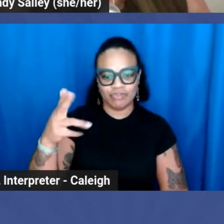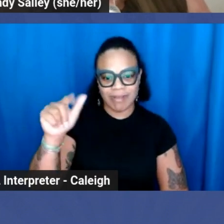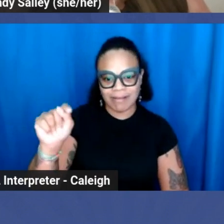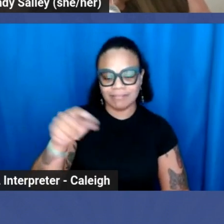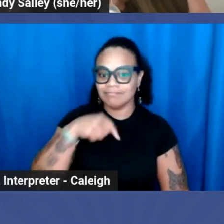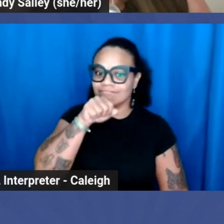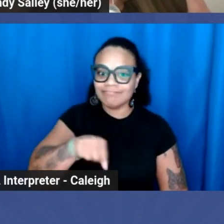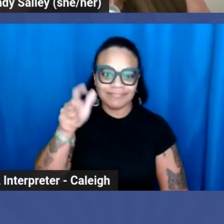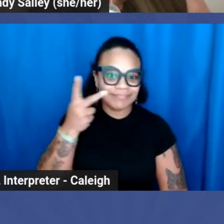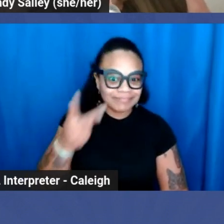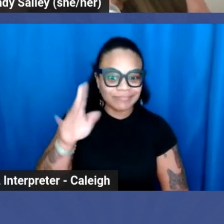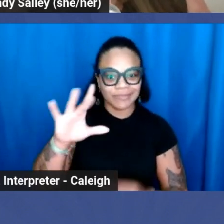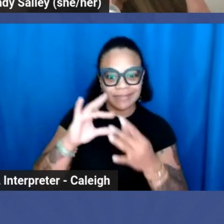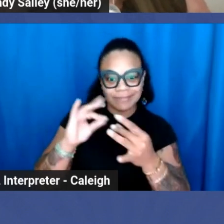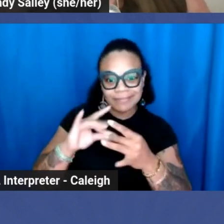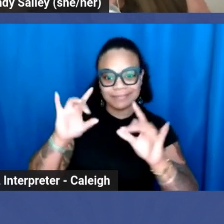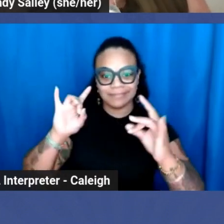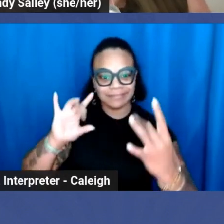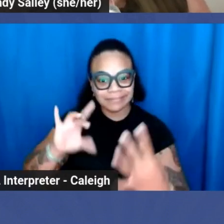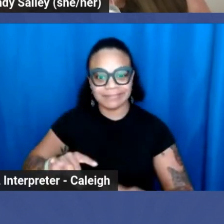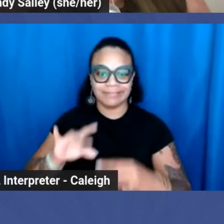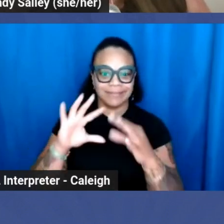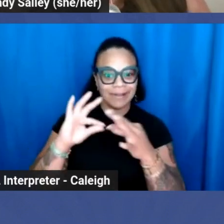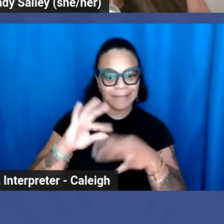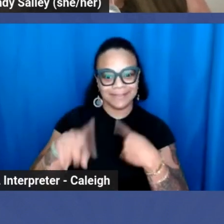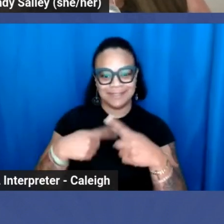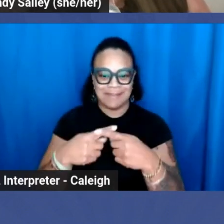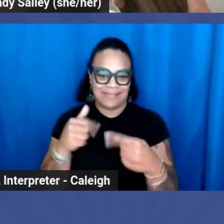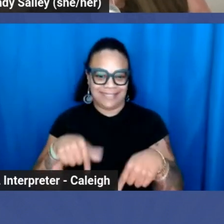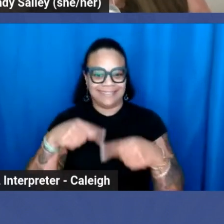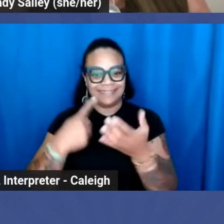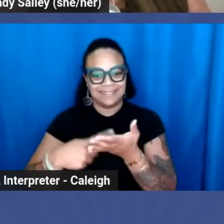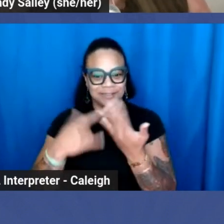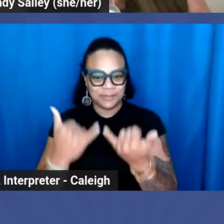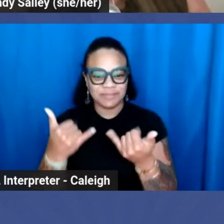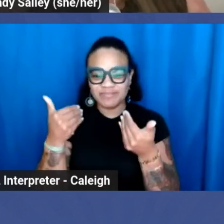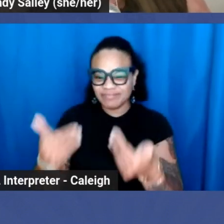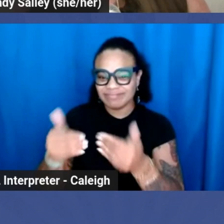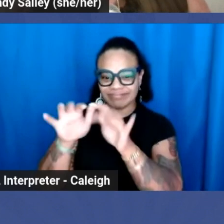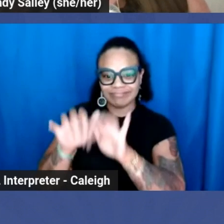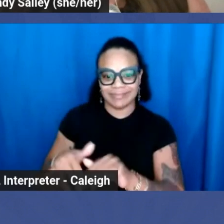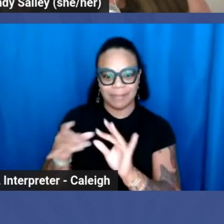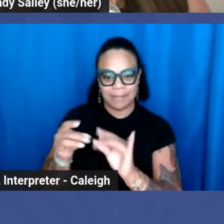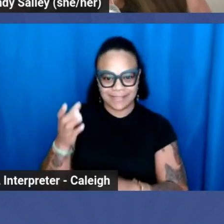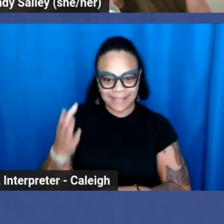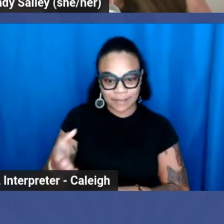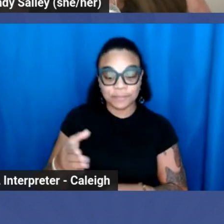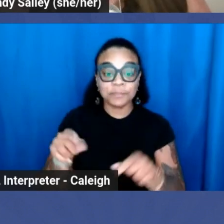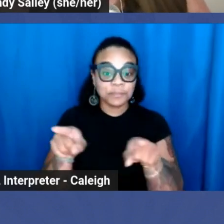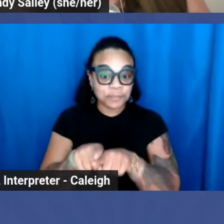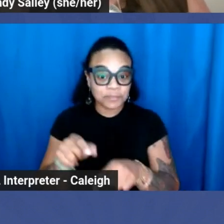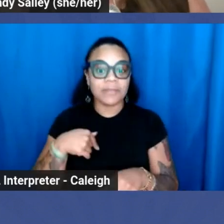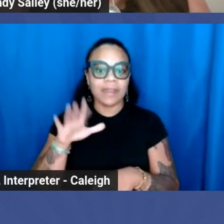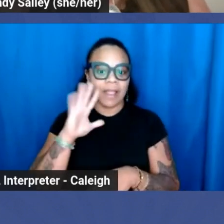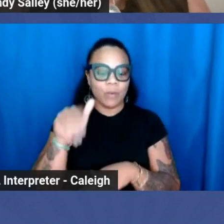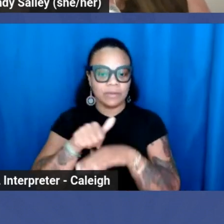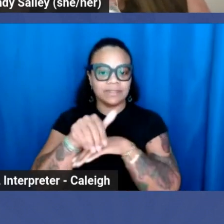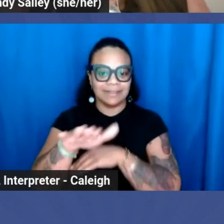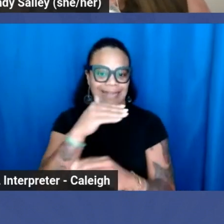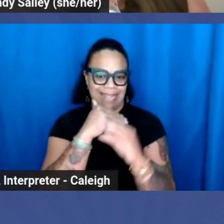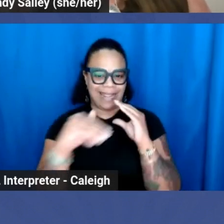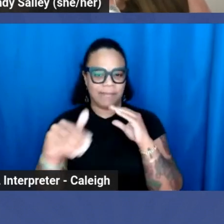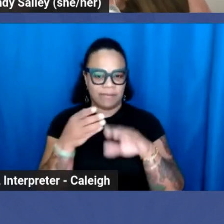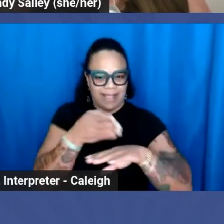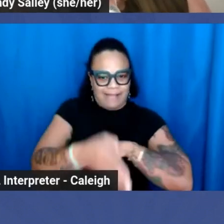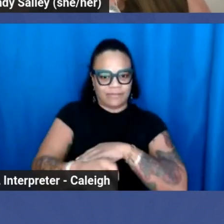comments on our conversation today. So please feel free to put your comments there. Also, I will be sending out a follow-up email with